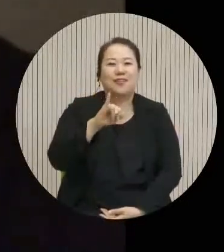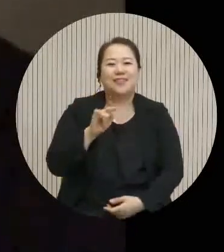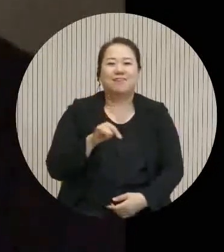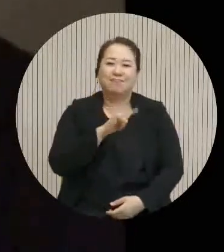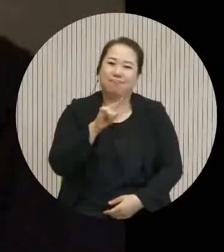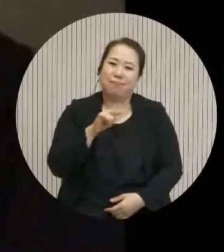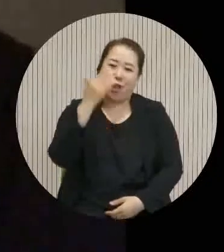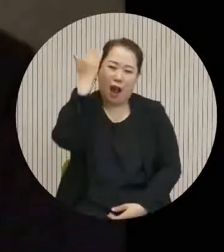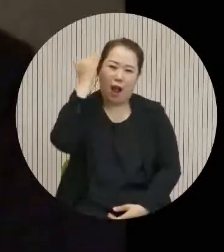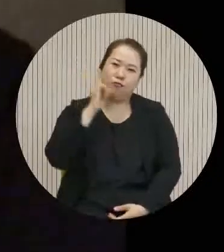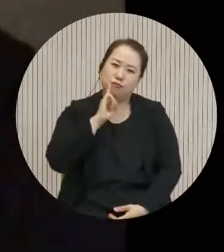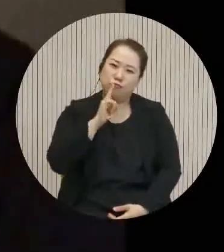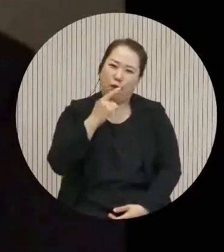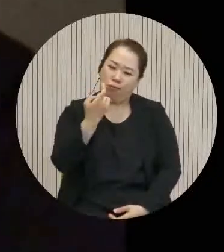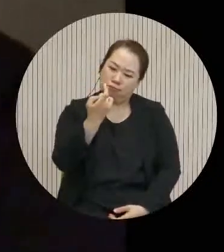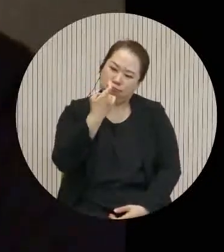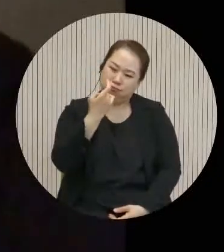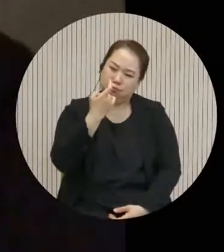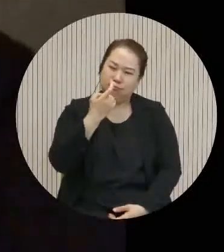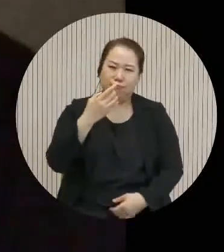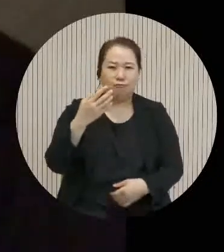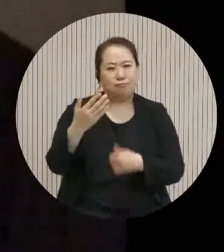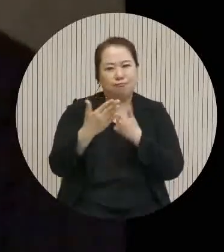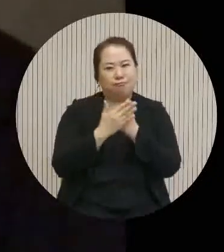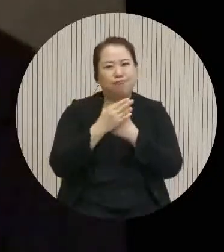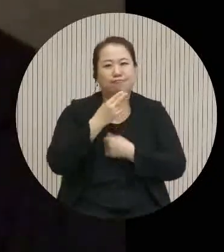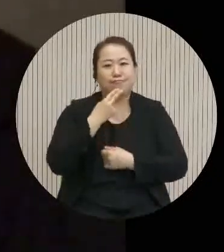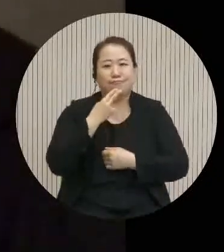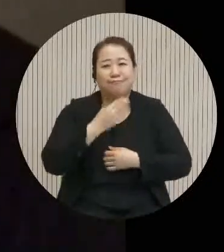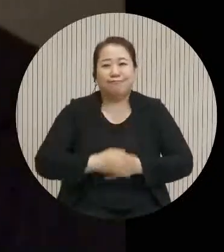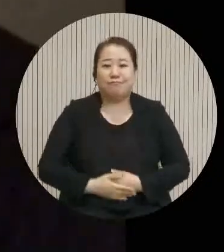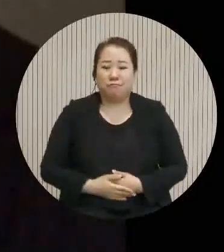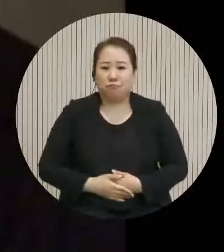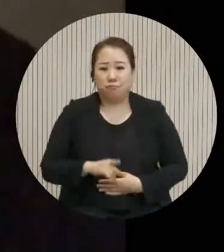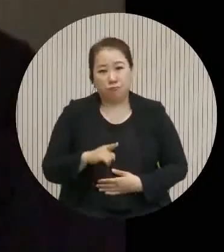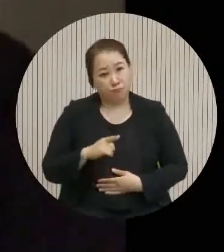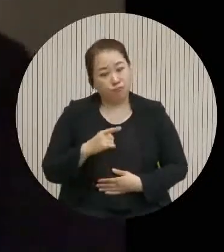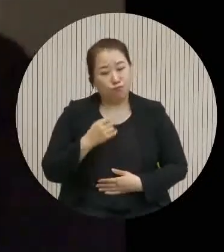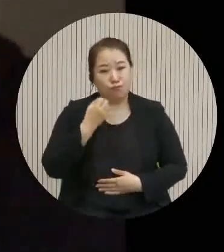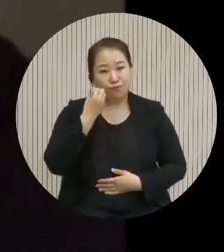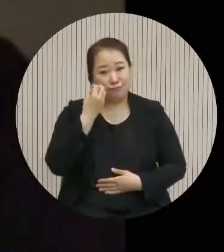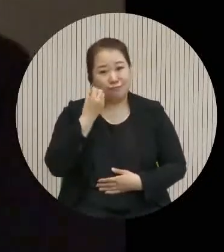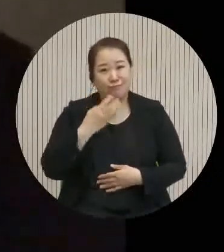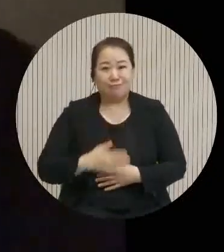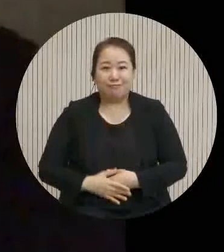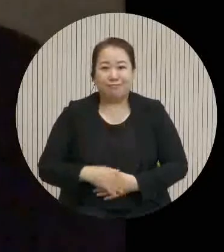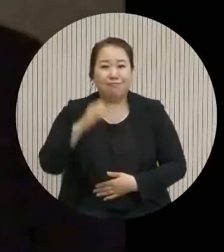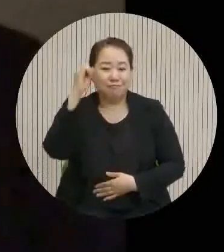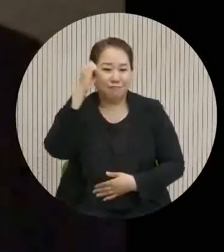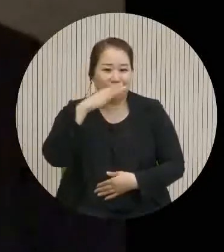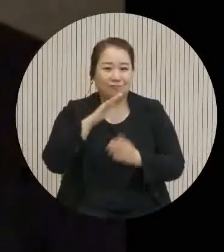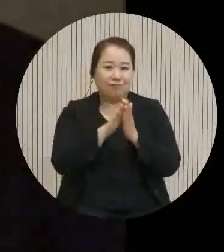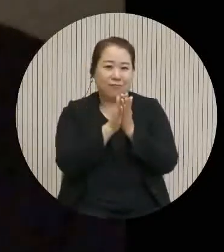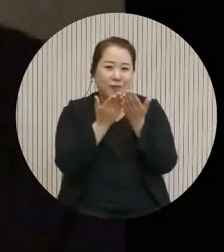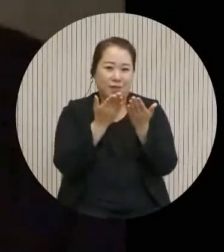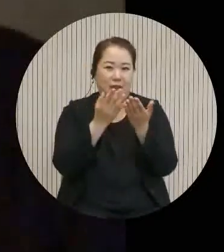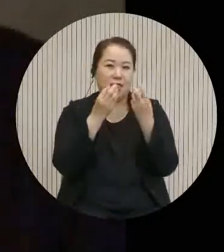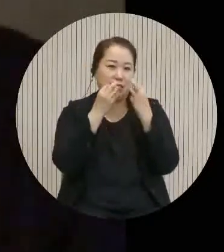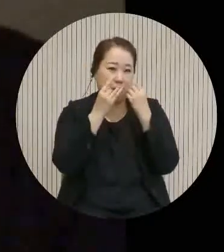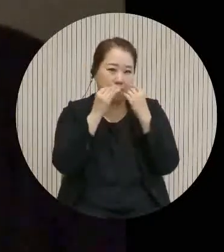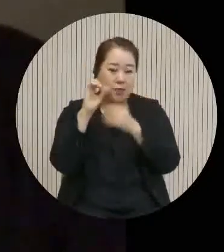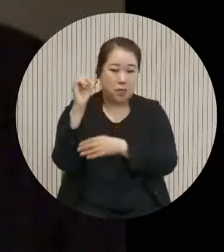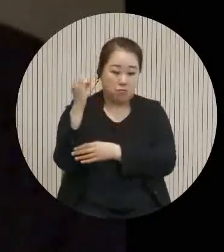common experience. I think I maintain Korean from simply reading books, magazines, and